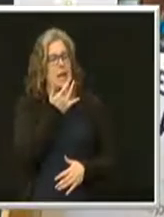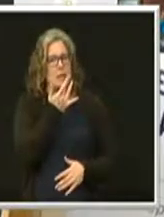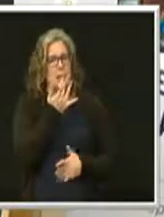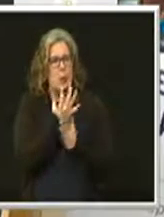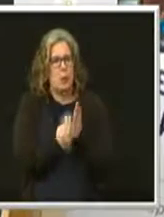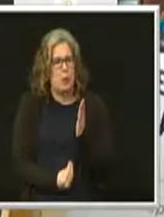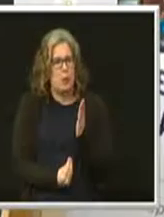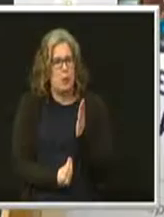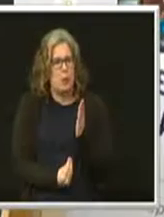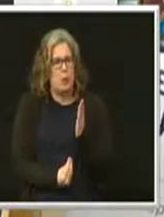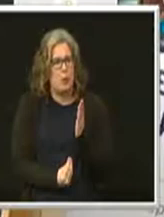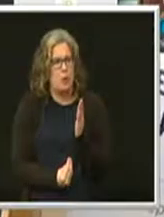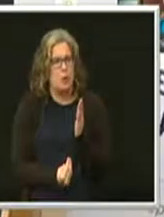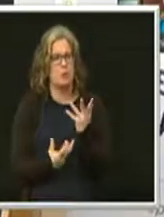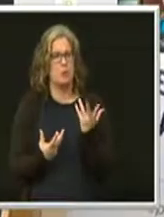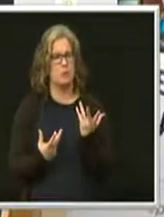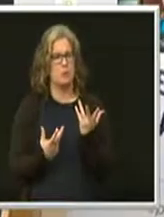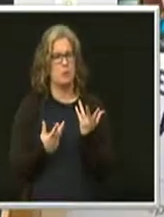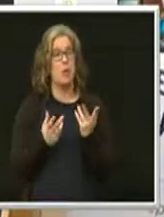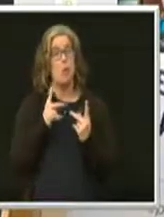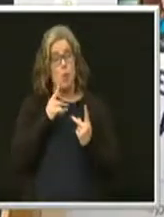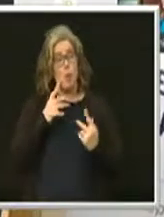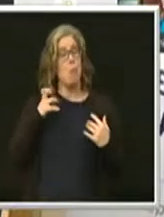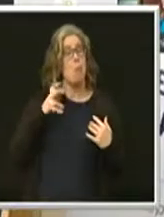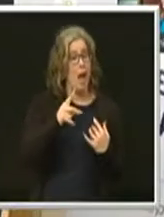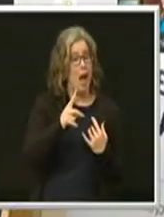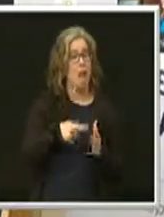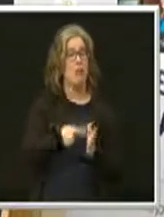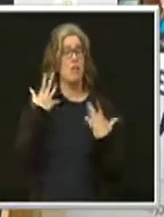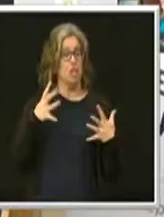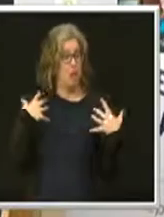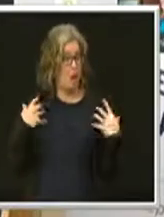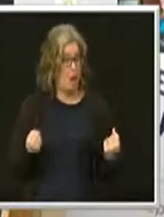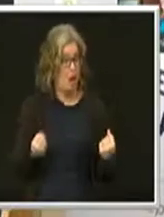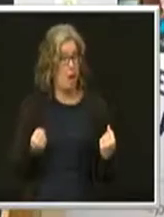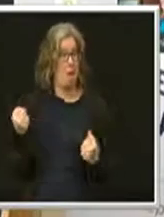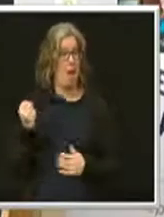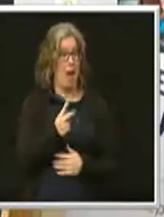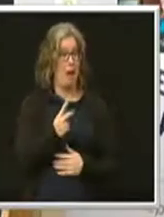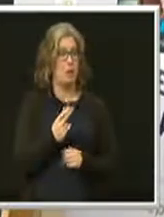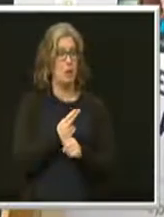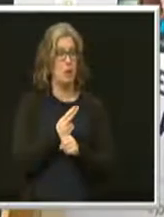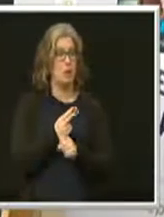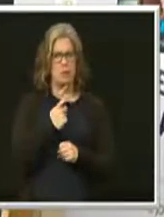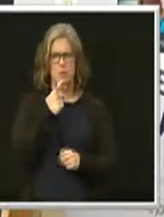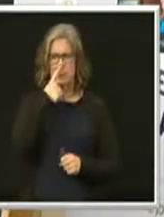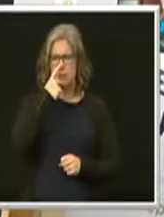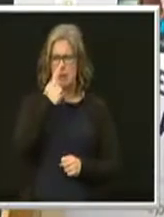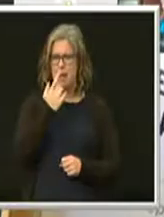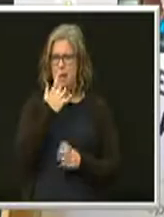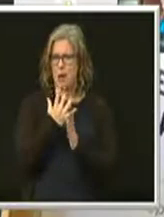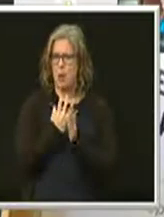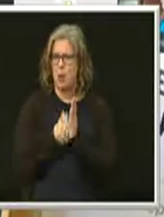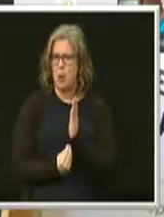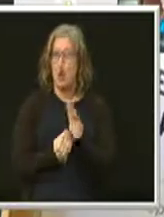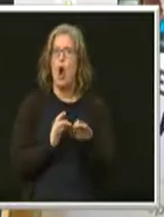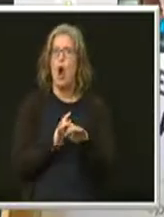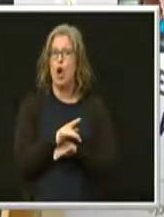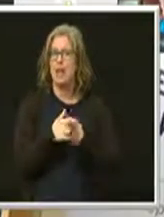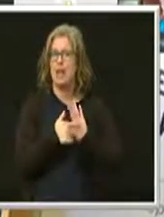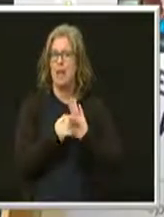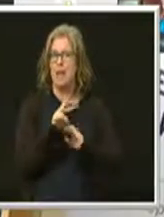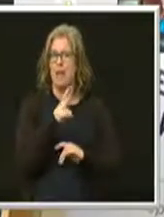taste. These people tend to be regaining them once they've recovered, but losing your sense of smell could be an early symptom of